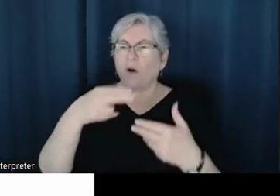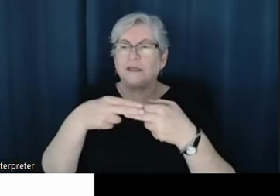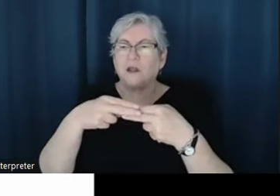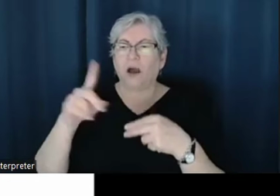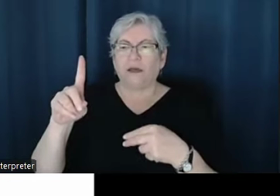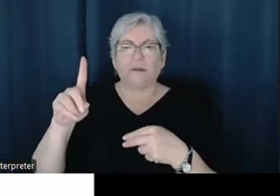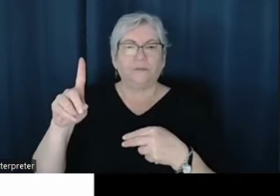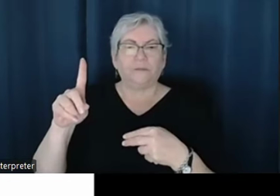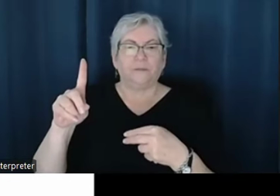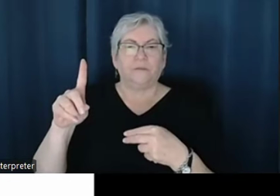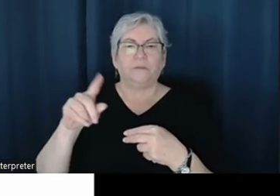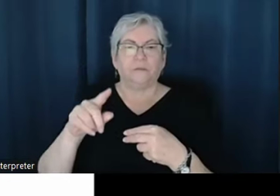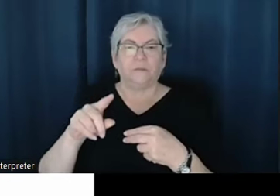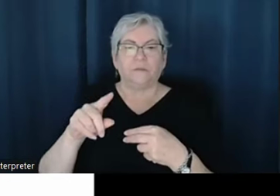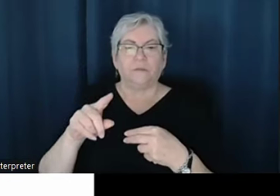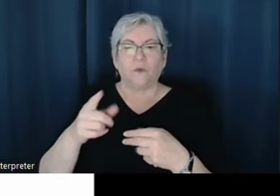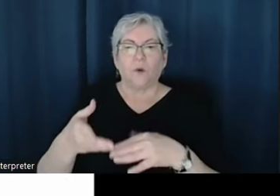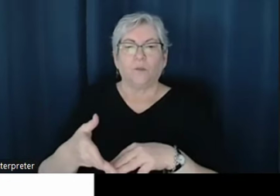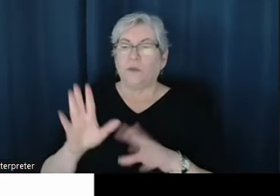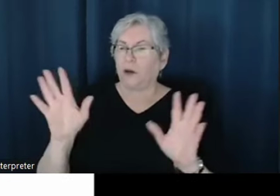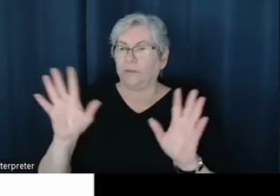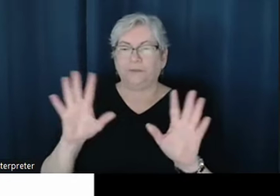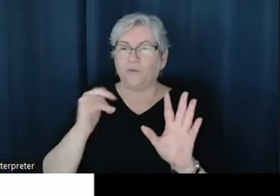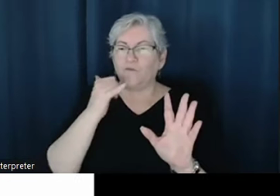go. Was to increase, nope.